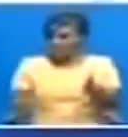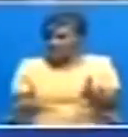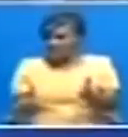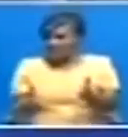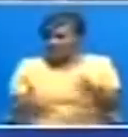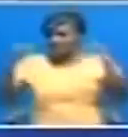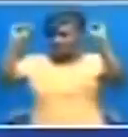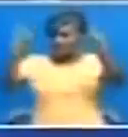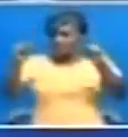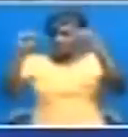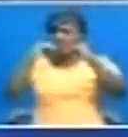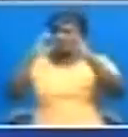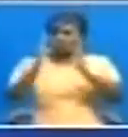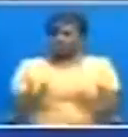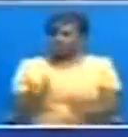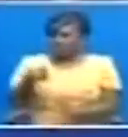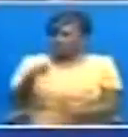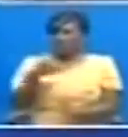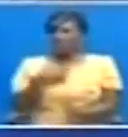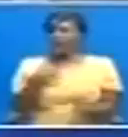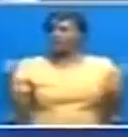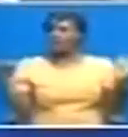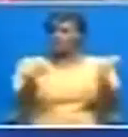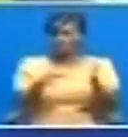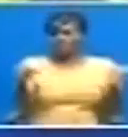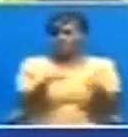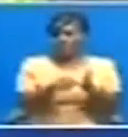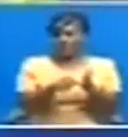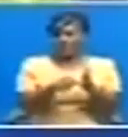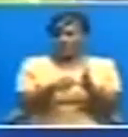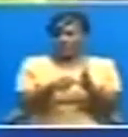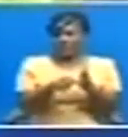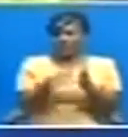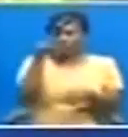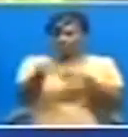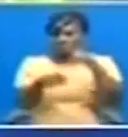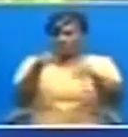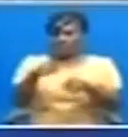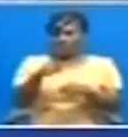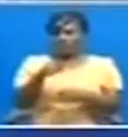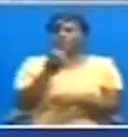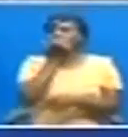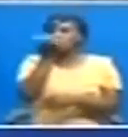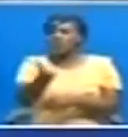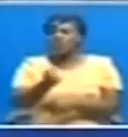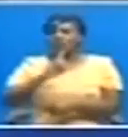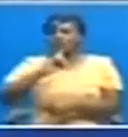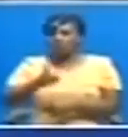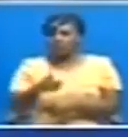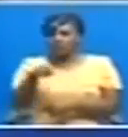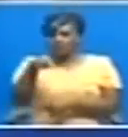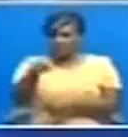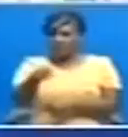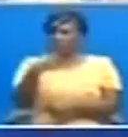directive, striking teachers will find themselves in an awkward position of being accused of disobeying court orders, an accusation they